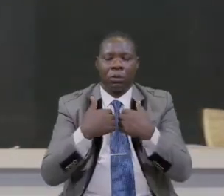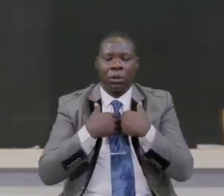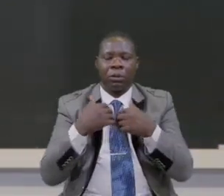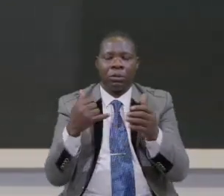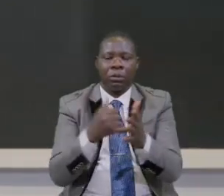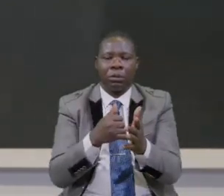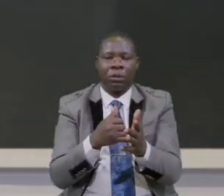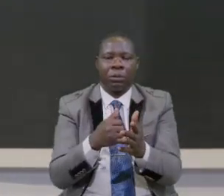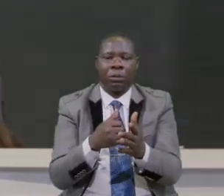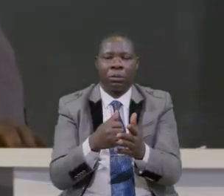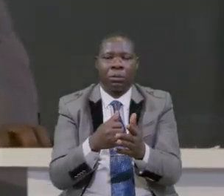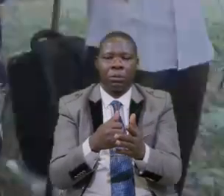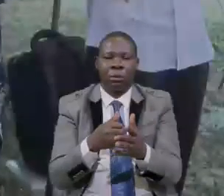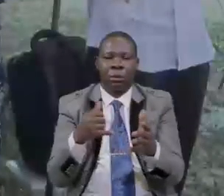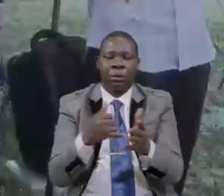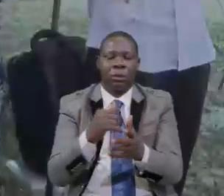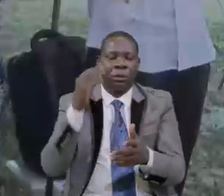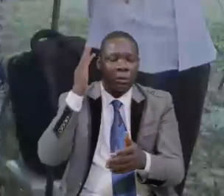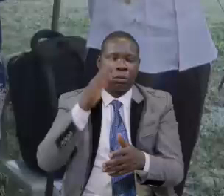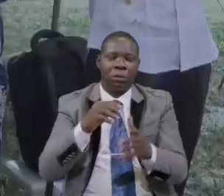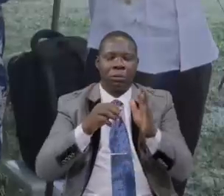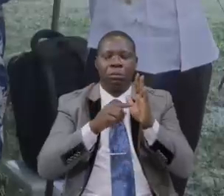Amen. It will manifest.